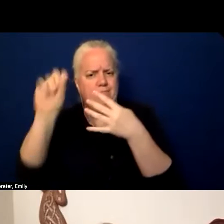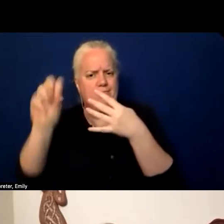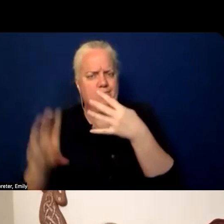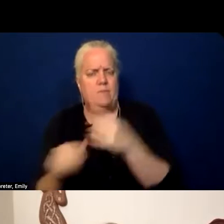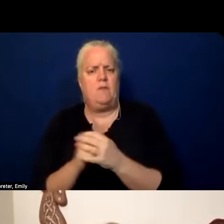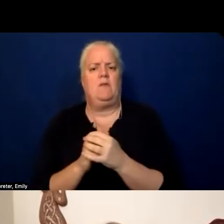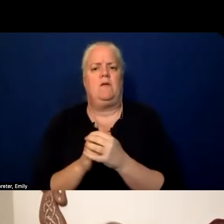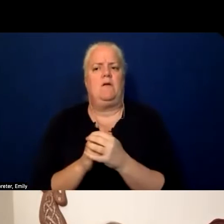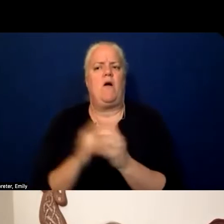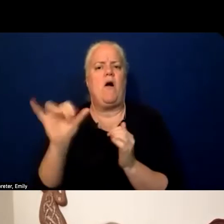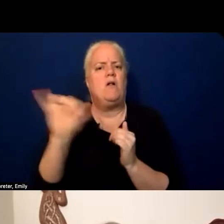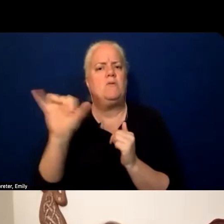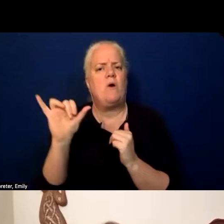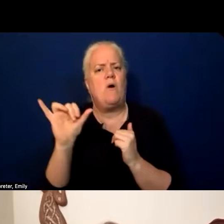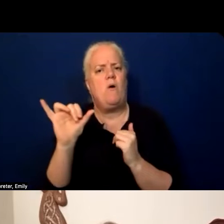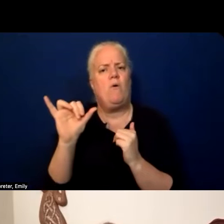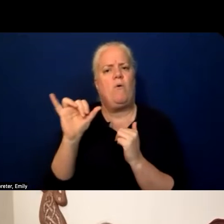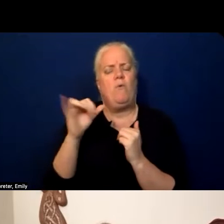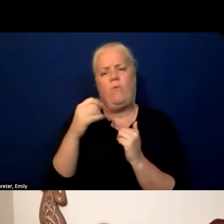and also kind of how